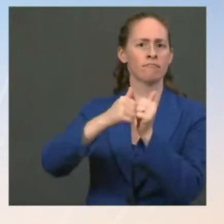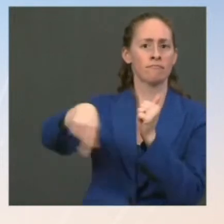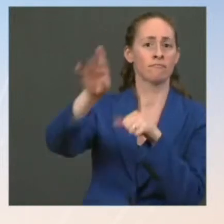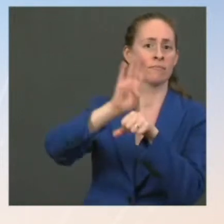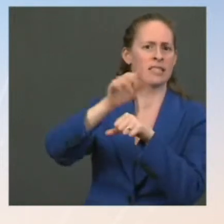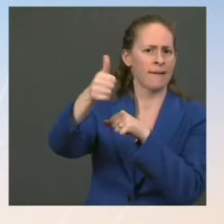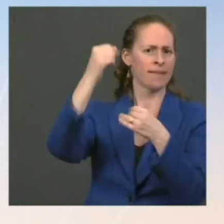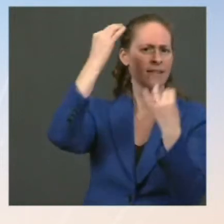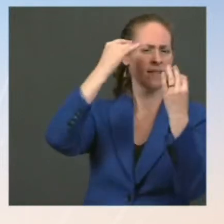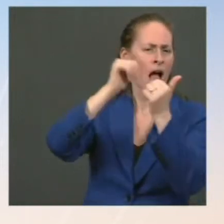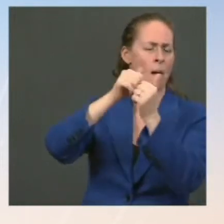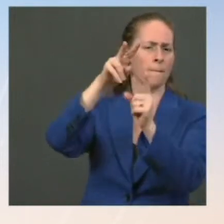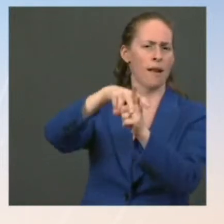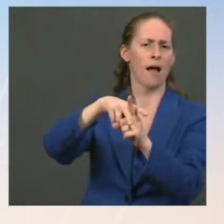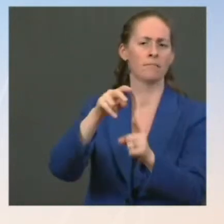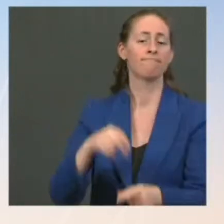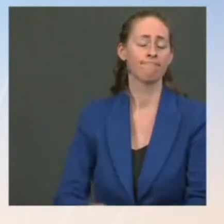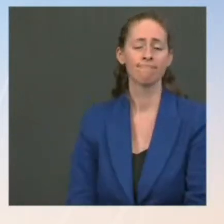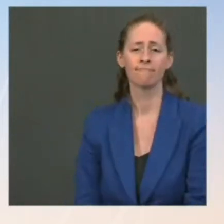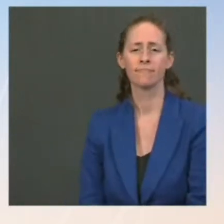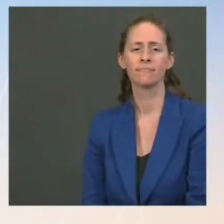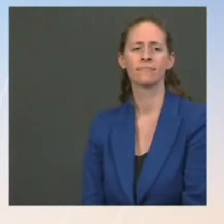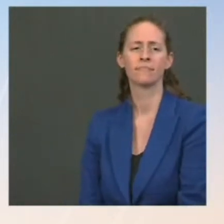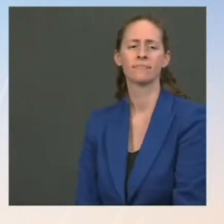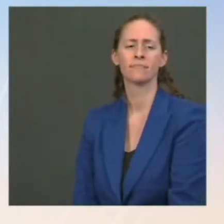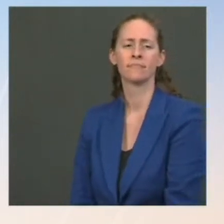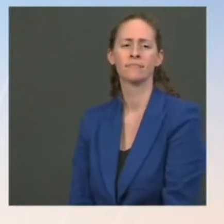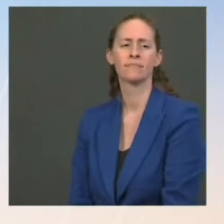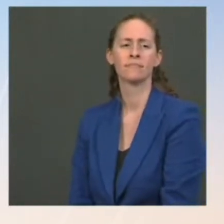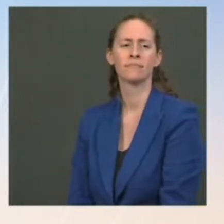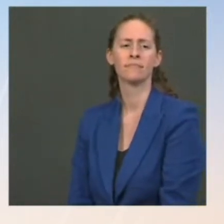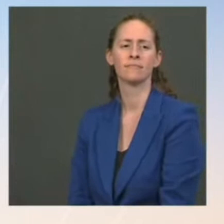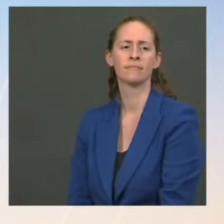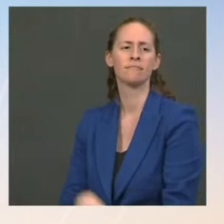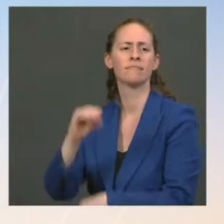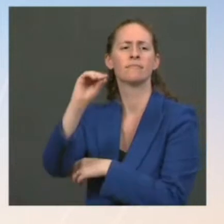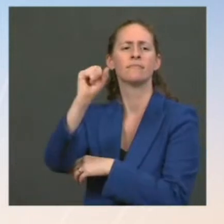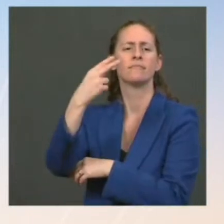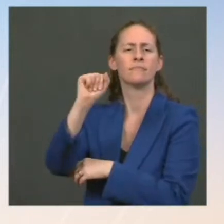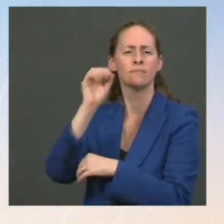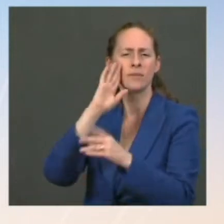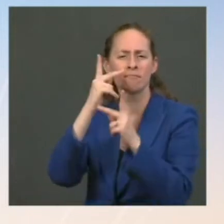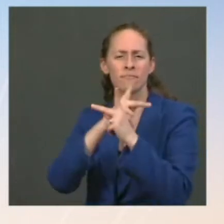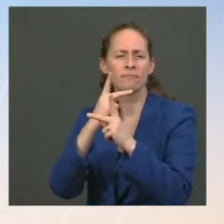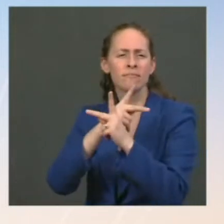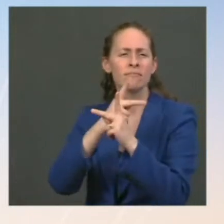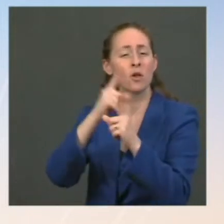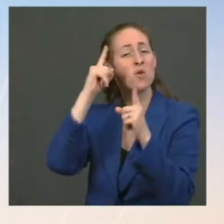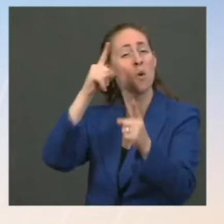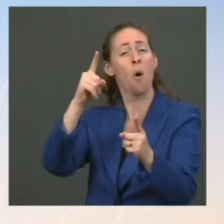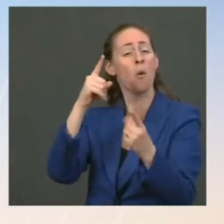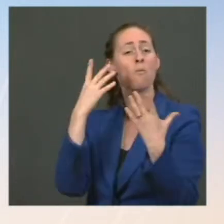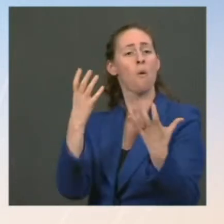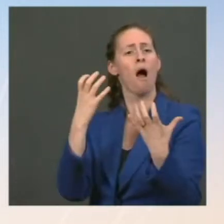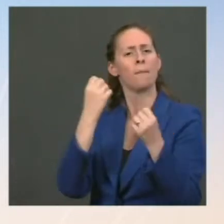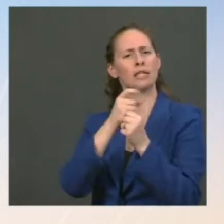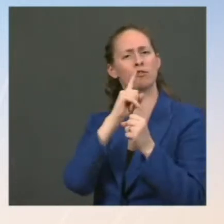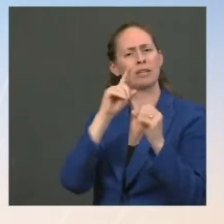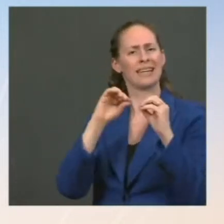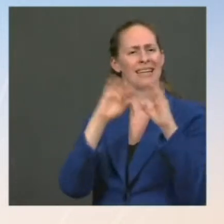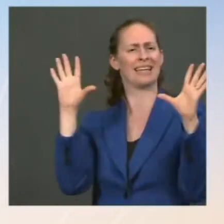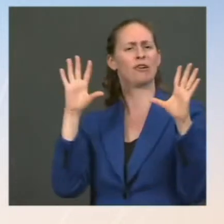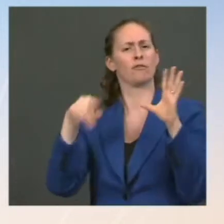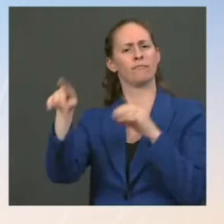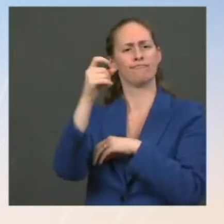private sector where it's already been implemented as well. So they'll look at all of that. Their objective is to make this clear, but I think it's also important to note that in the vast majority